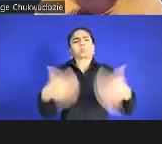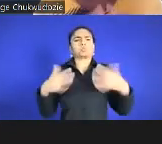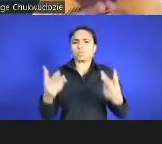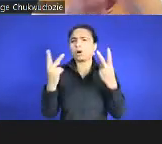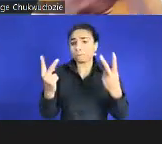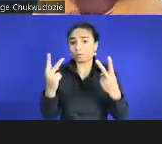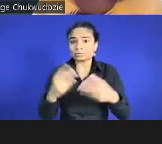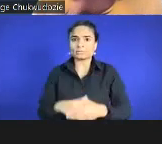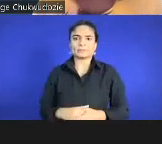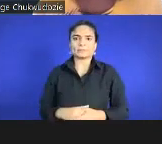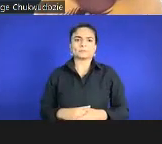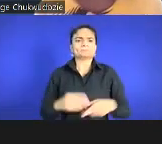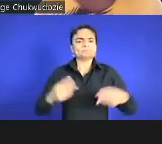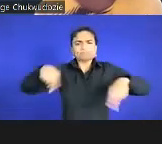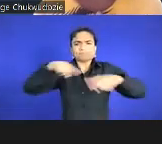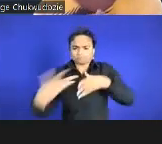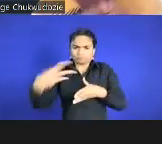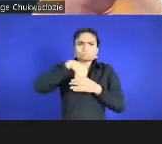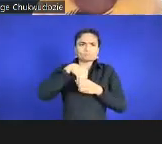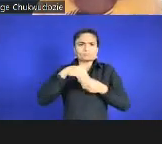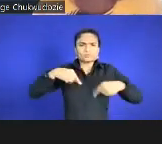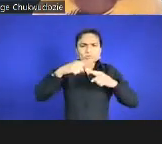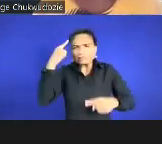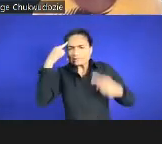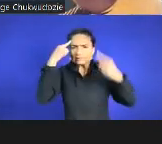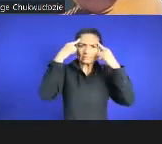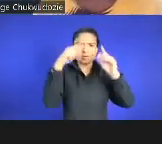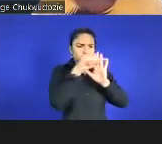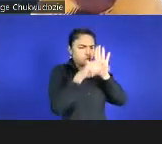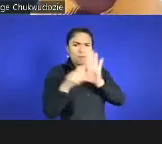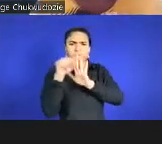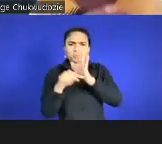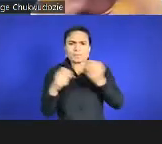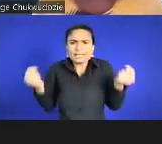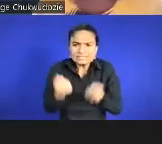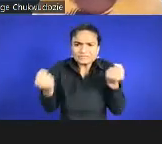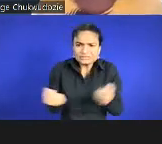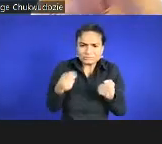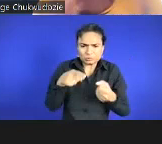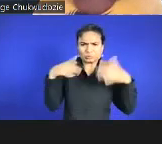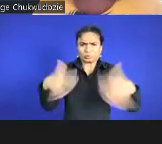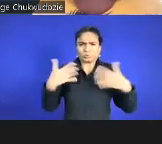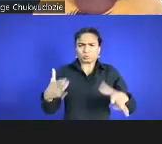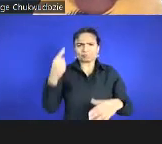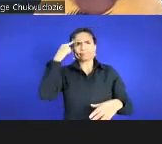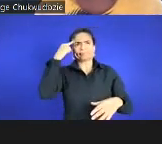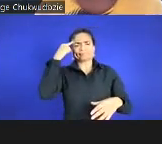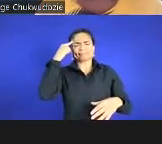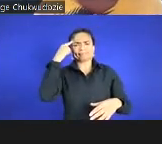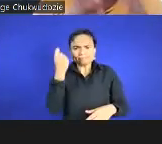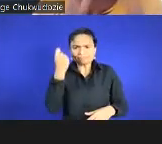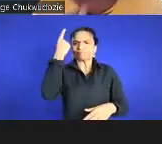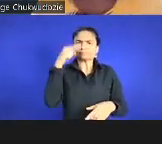that any one of them can actually be approached by a community member to report